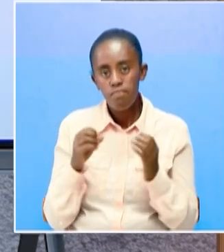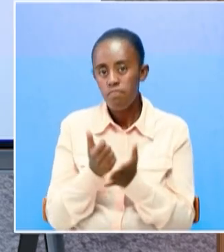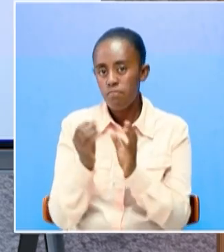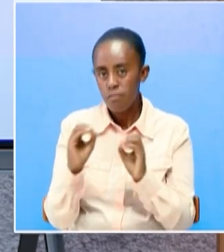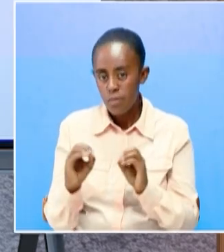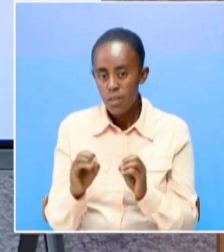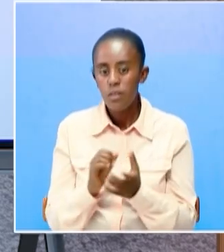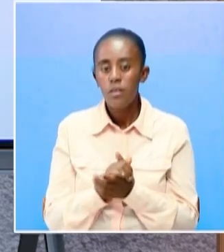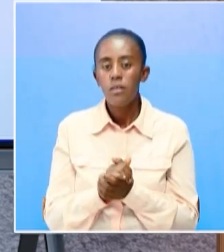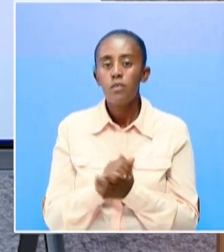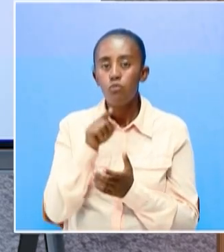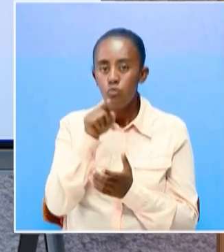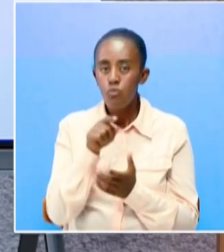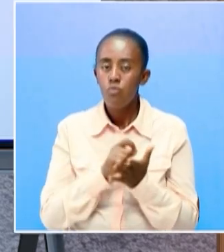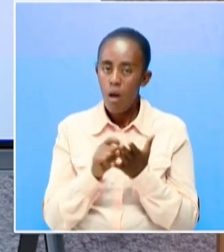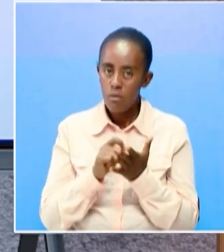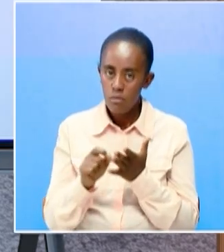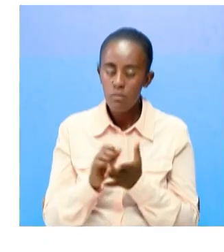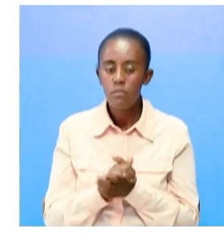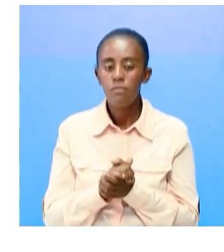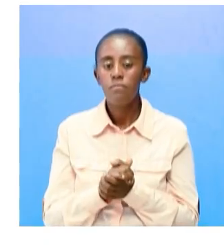to write here.